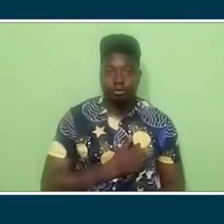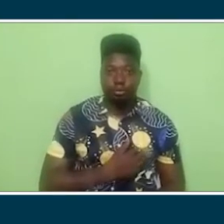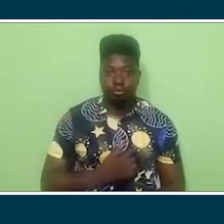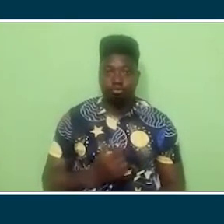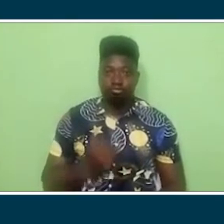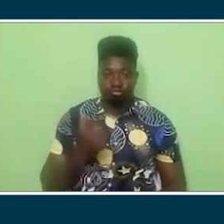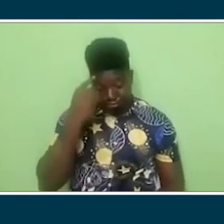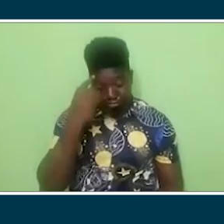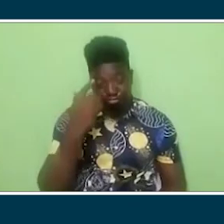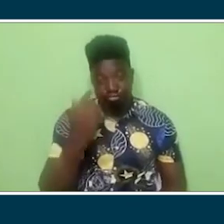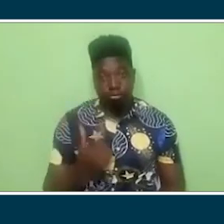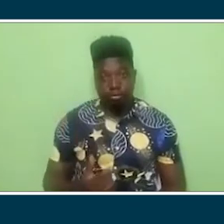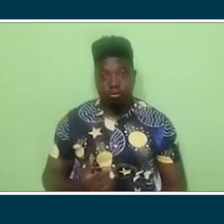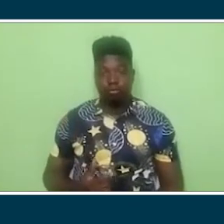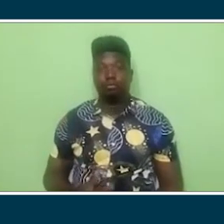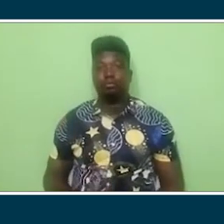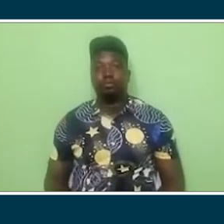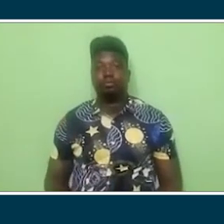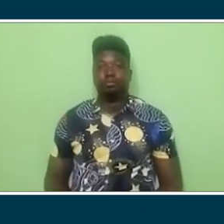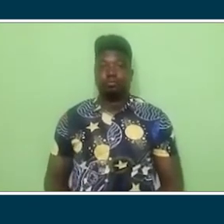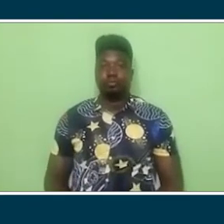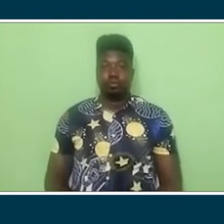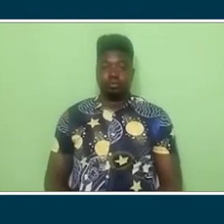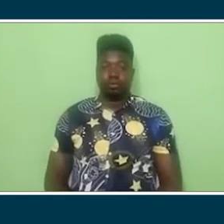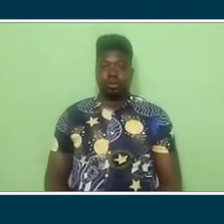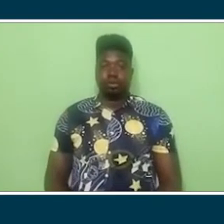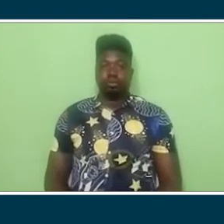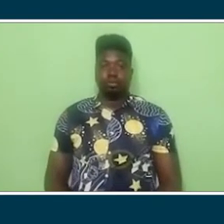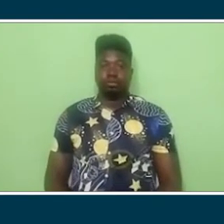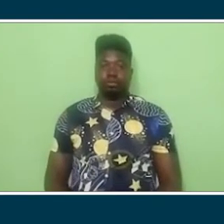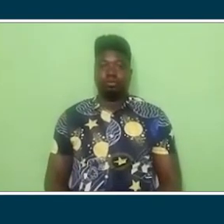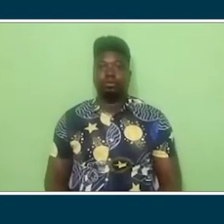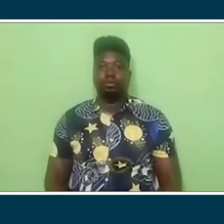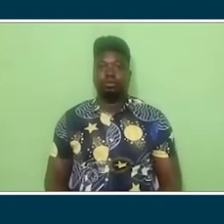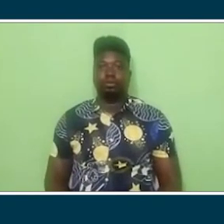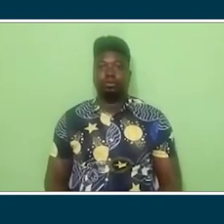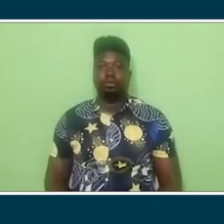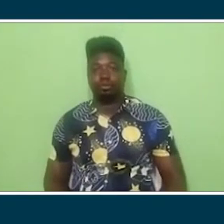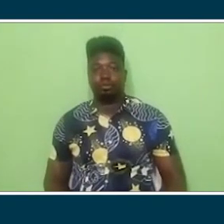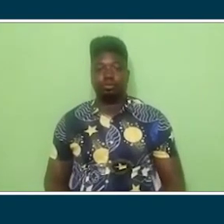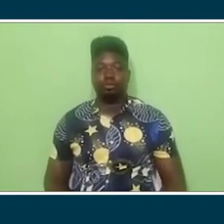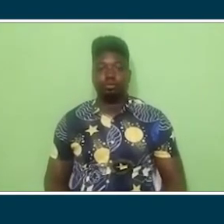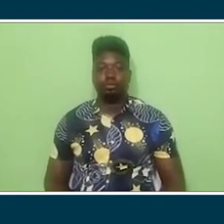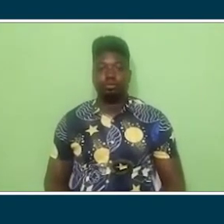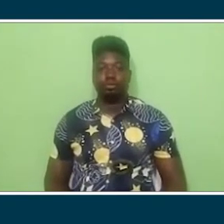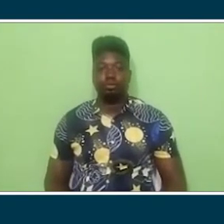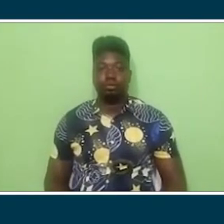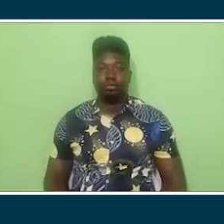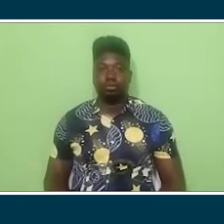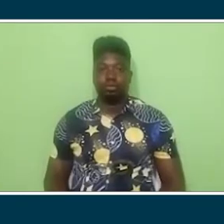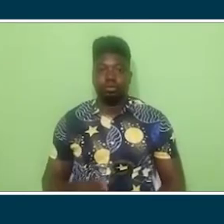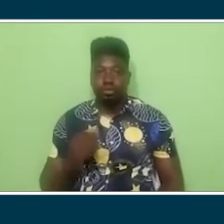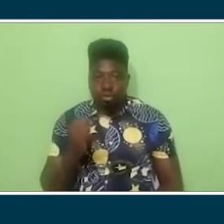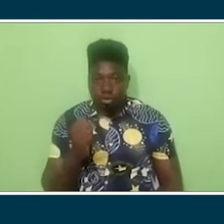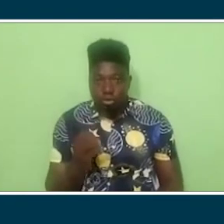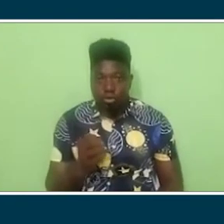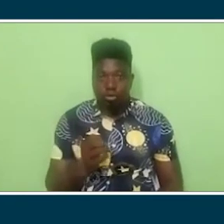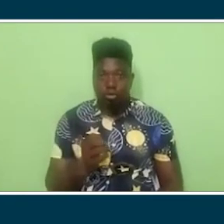medicine, right? It can't be. It's worse than the disease. So that's the